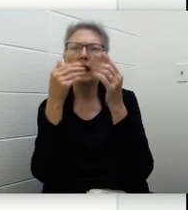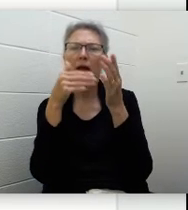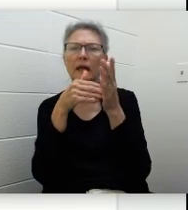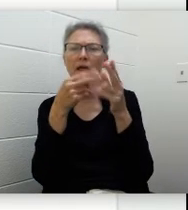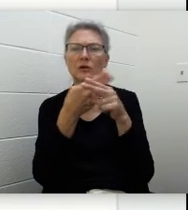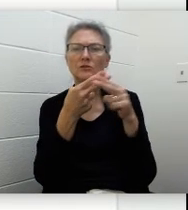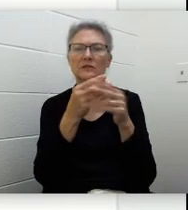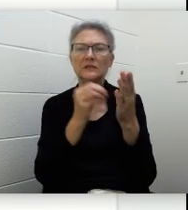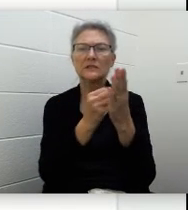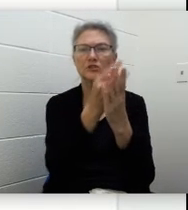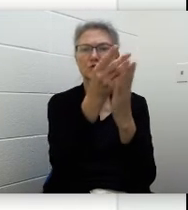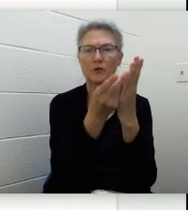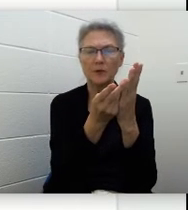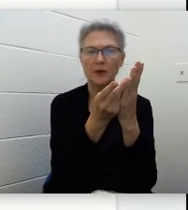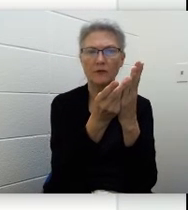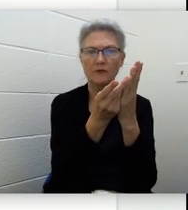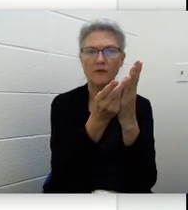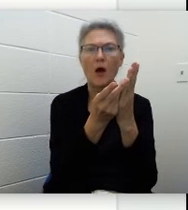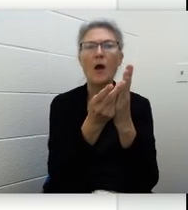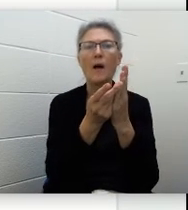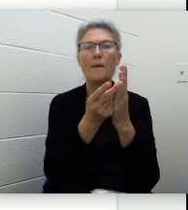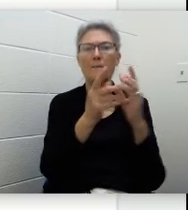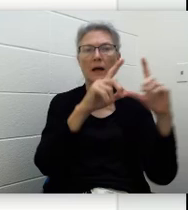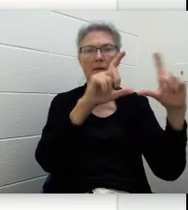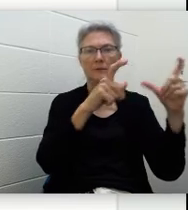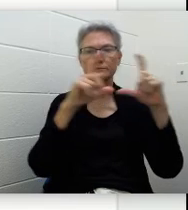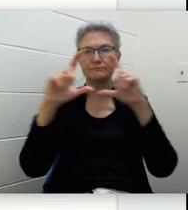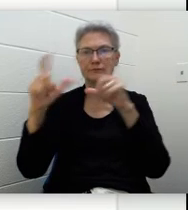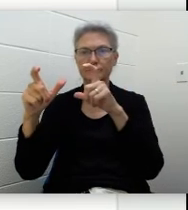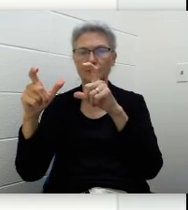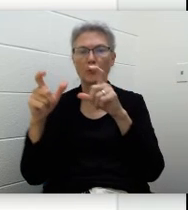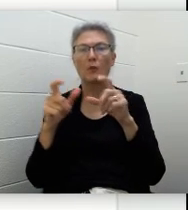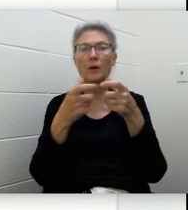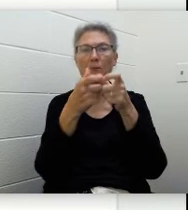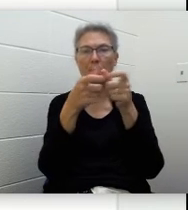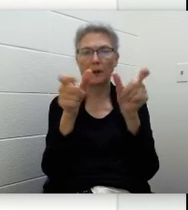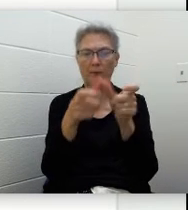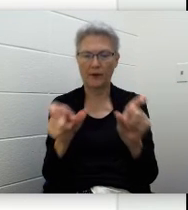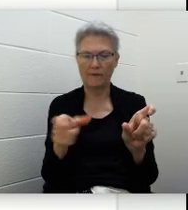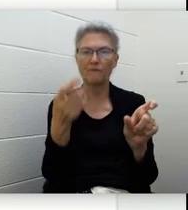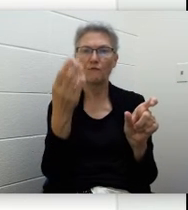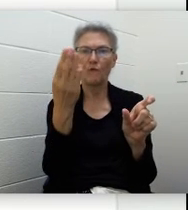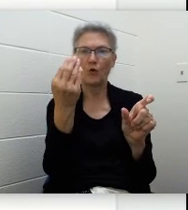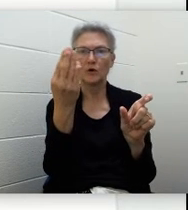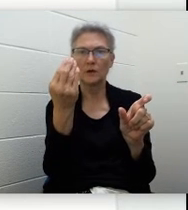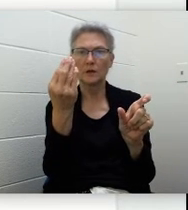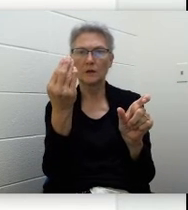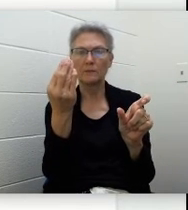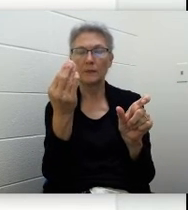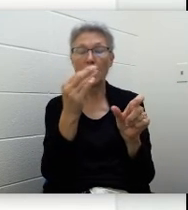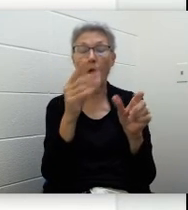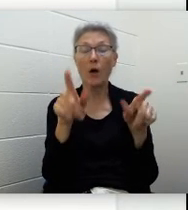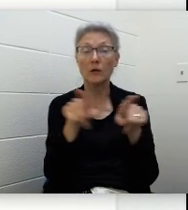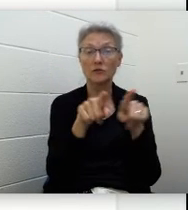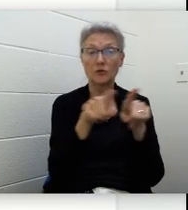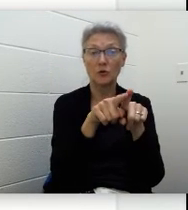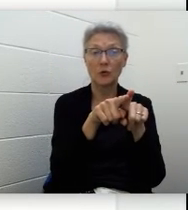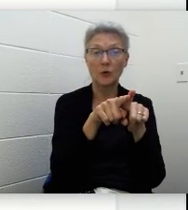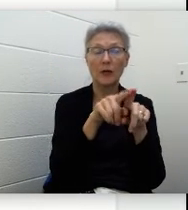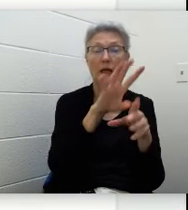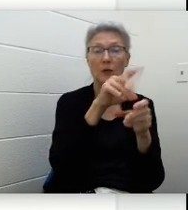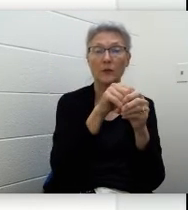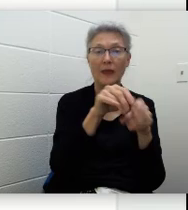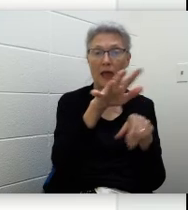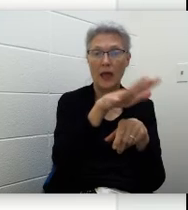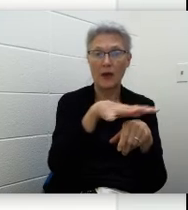that distributive model. So we want to break apart that 14, but we can also incorporate the area model as well to